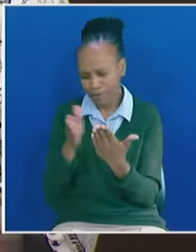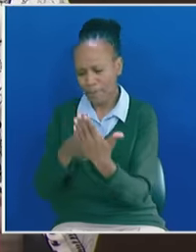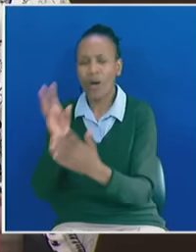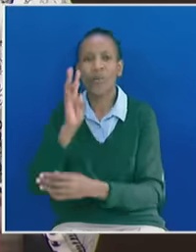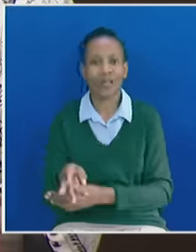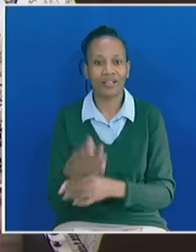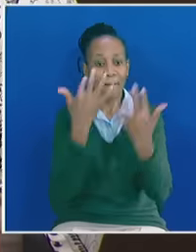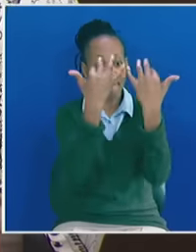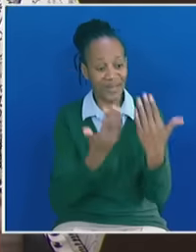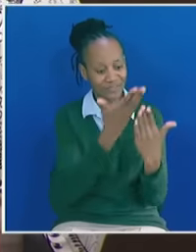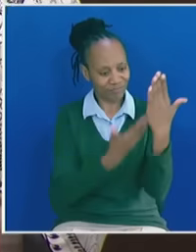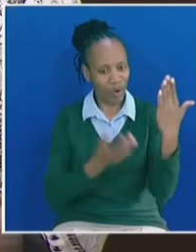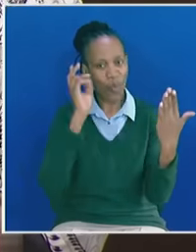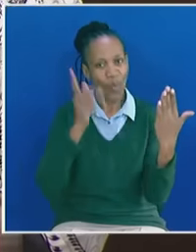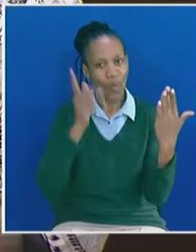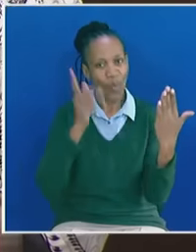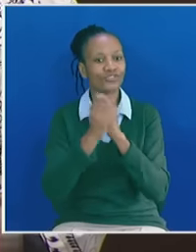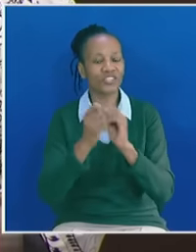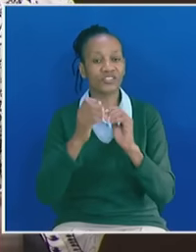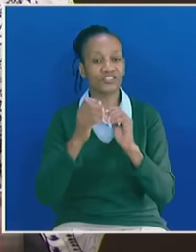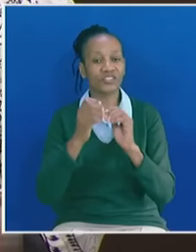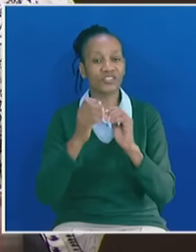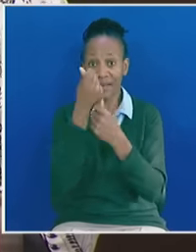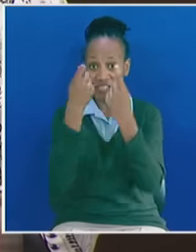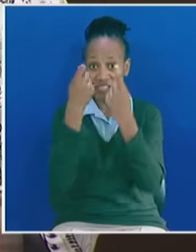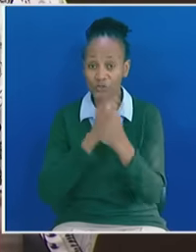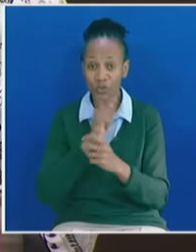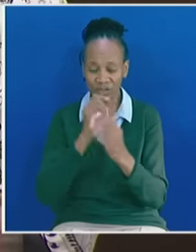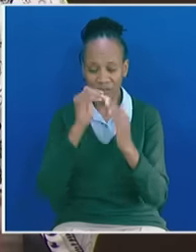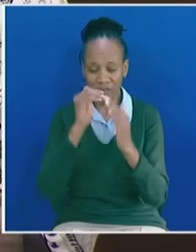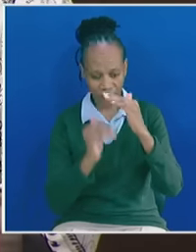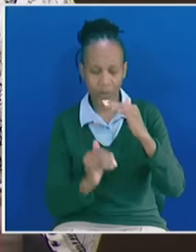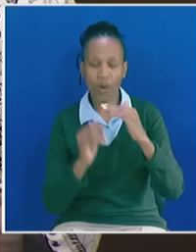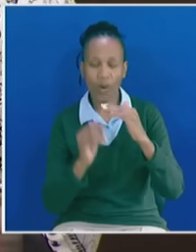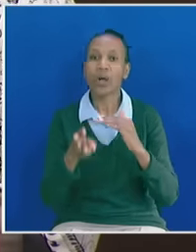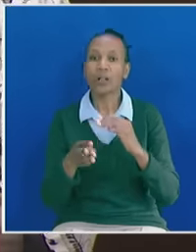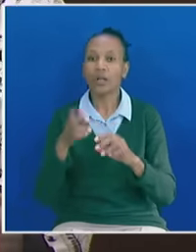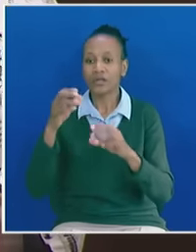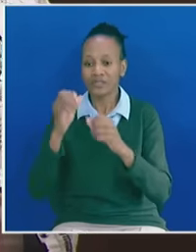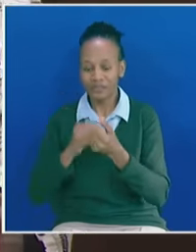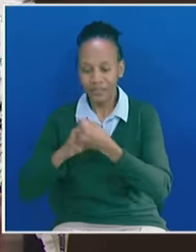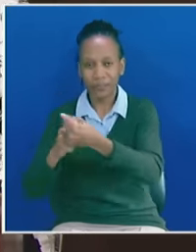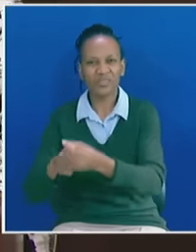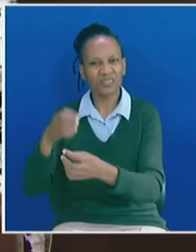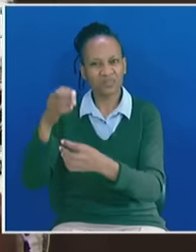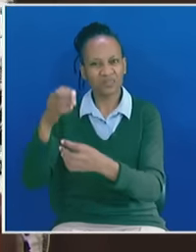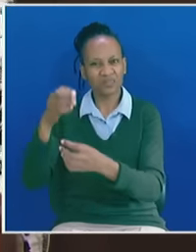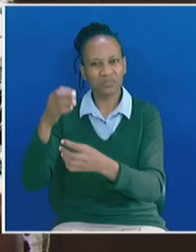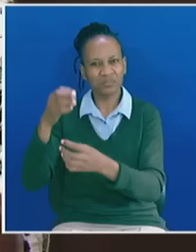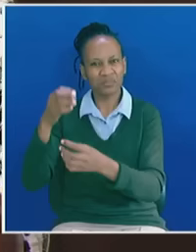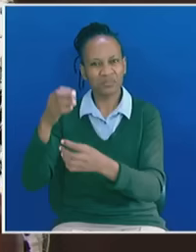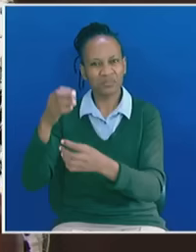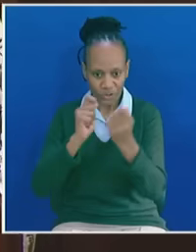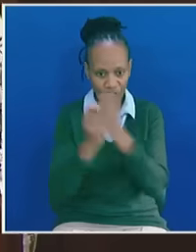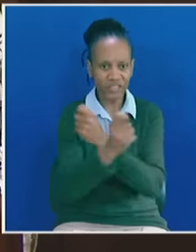terms has a reduction in spending, must prioritize economic intelligence in support of radical economic change we need